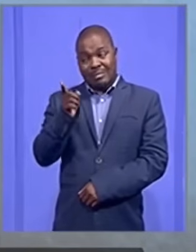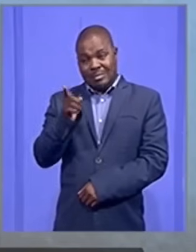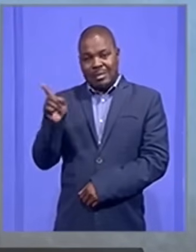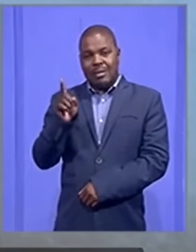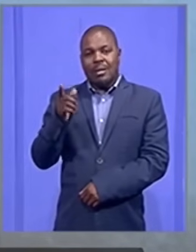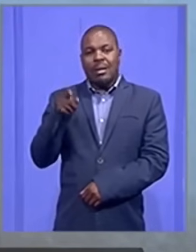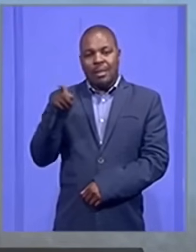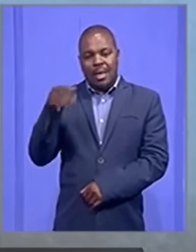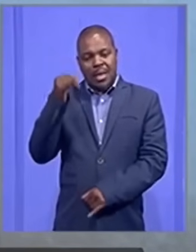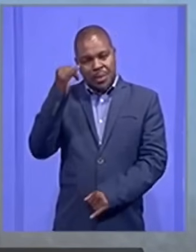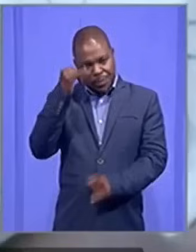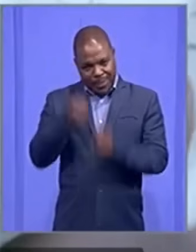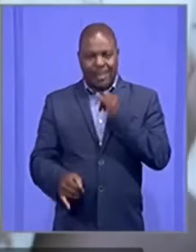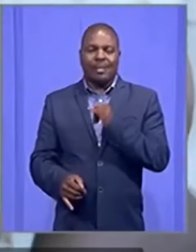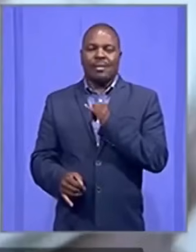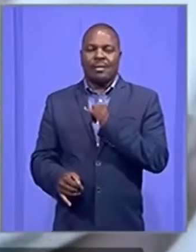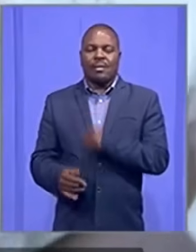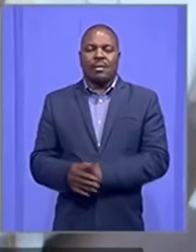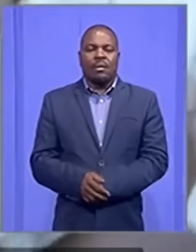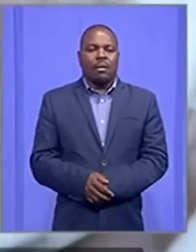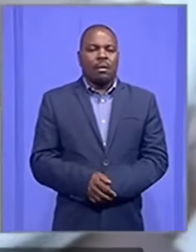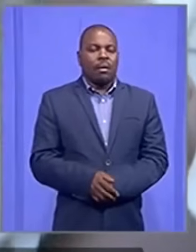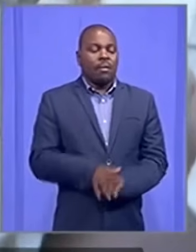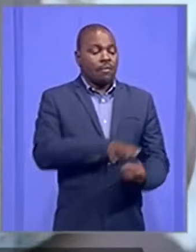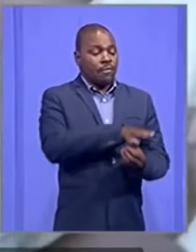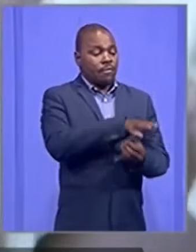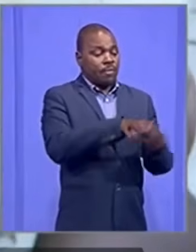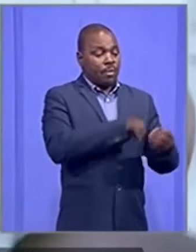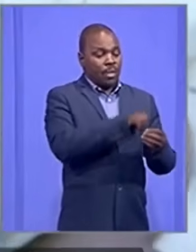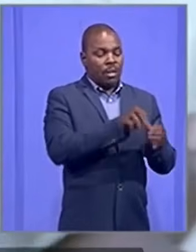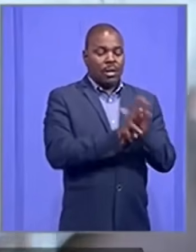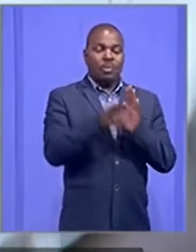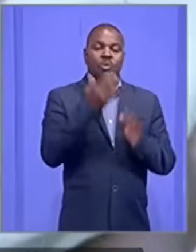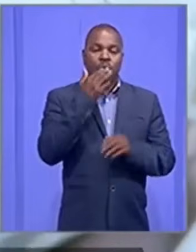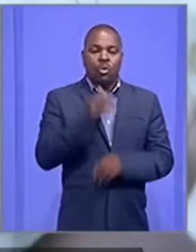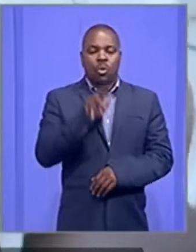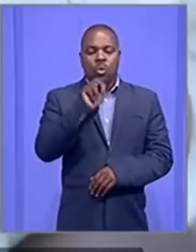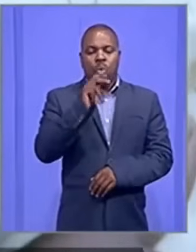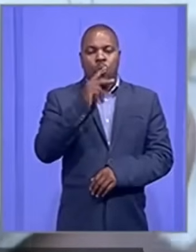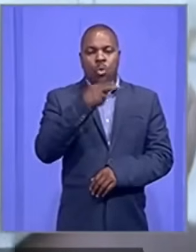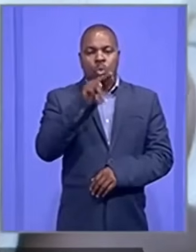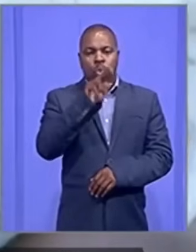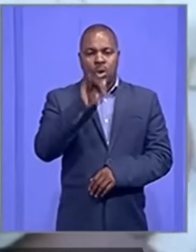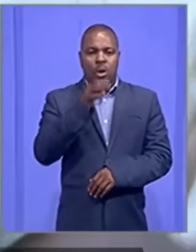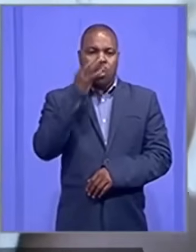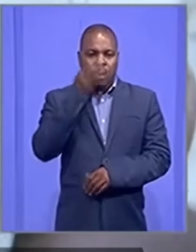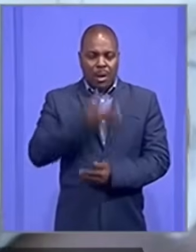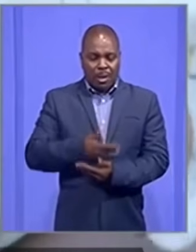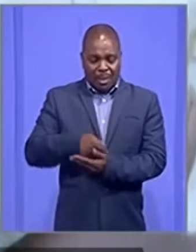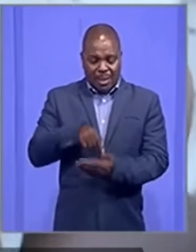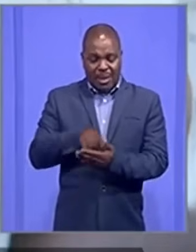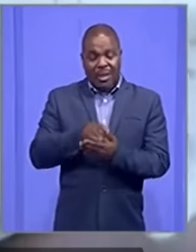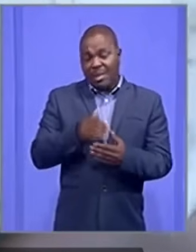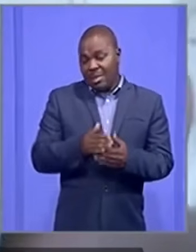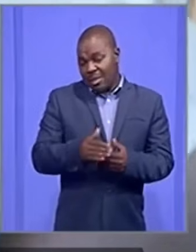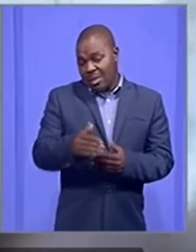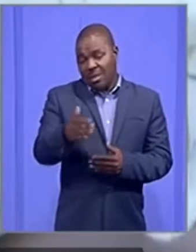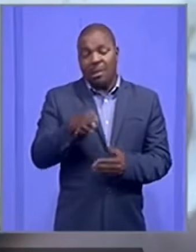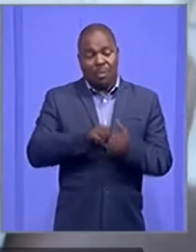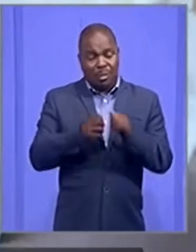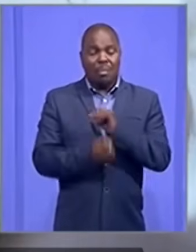who made a fault. Moleledi wa lapa surprising khona o re taba e tla bakela le sia le botlhata le mengwe ga e satla go